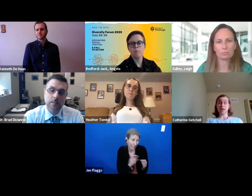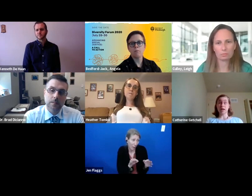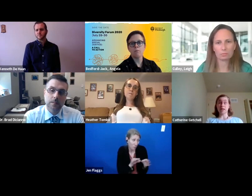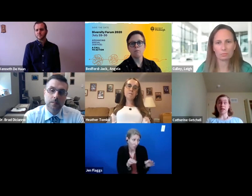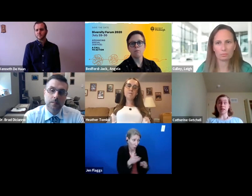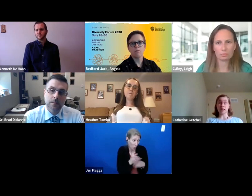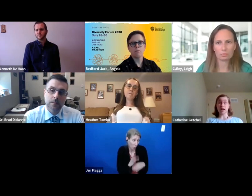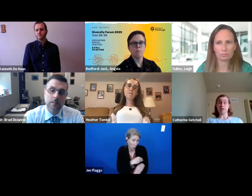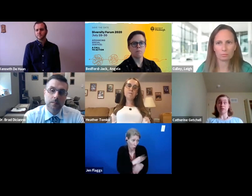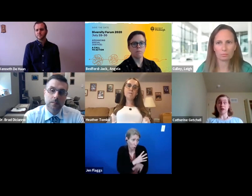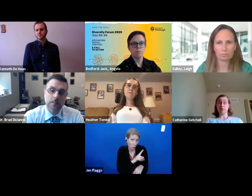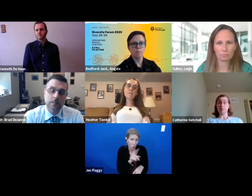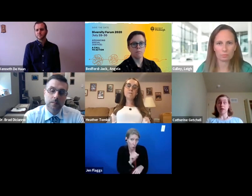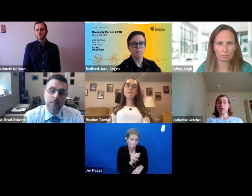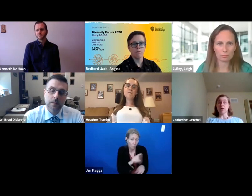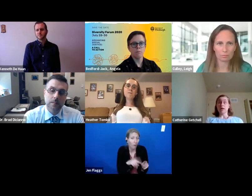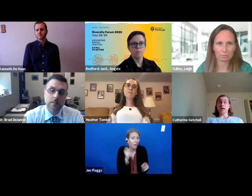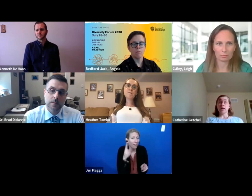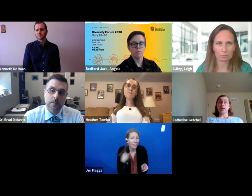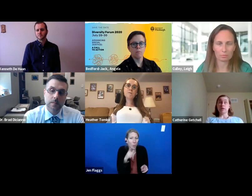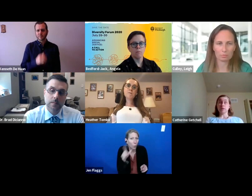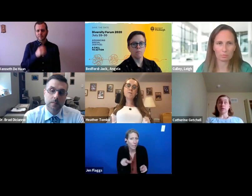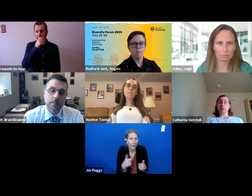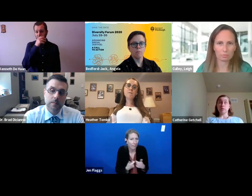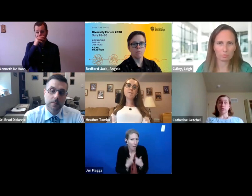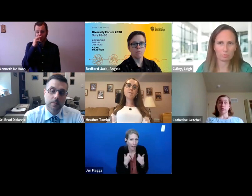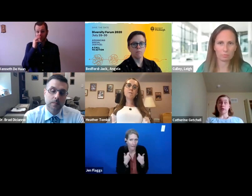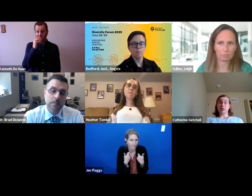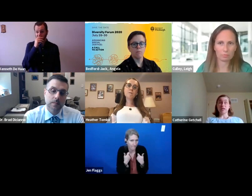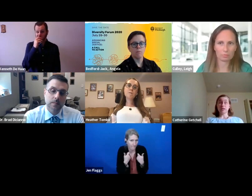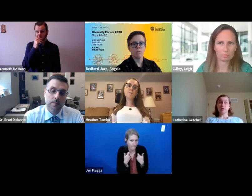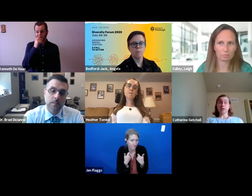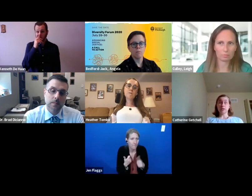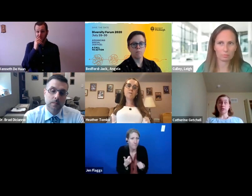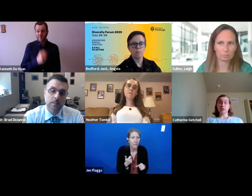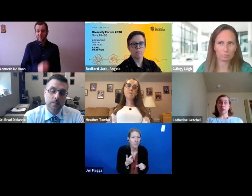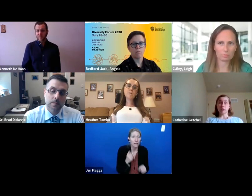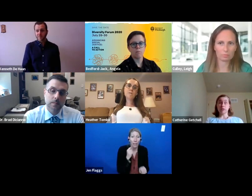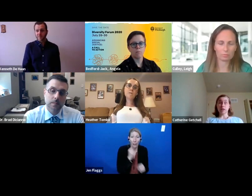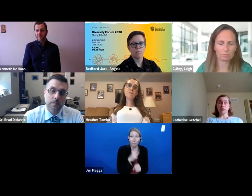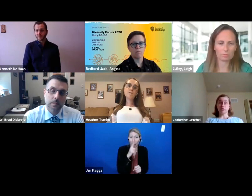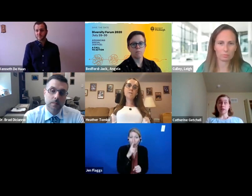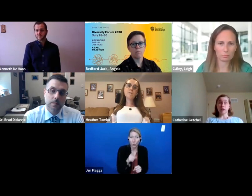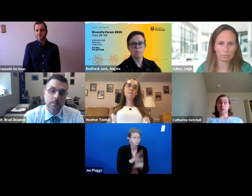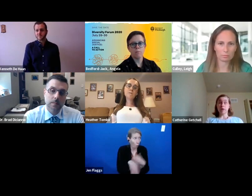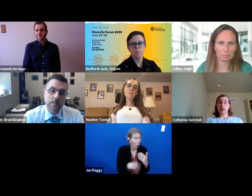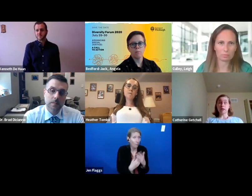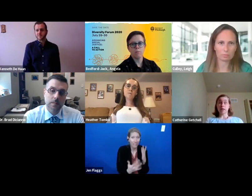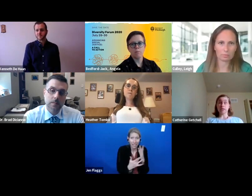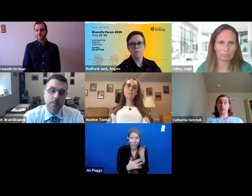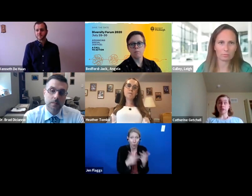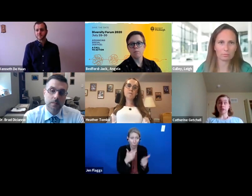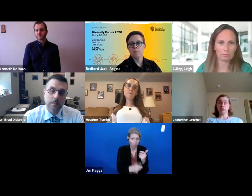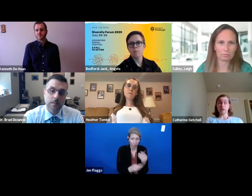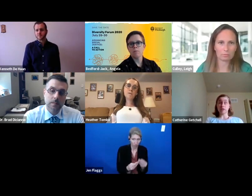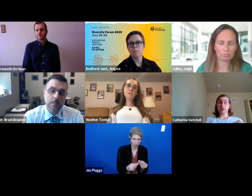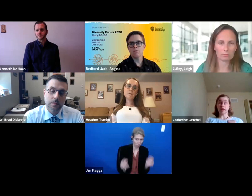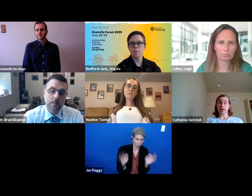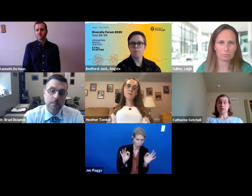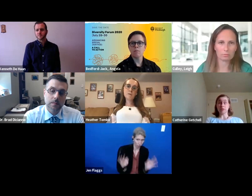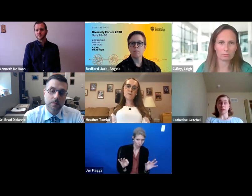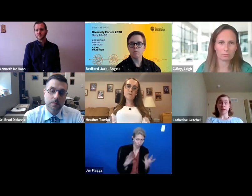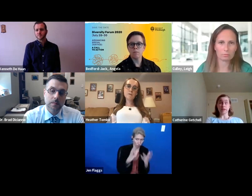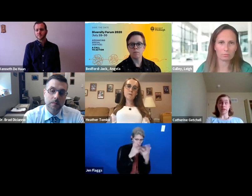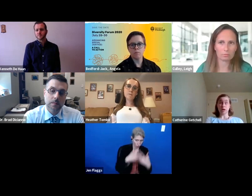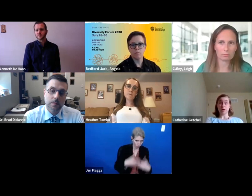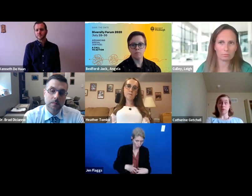Zoom but did not need it live. And also to make sure that all the technical issues were worked out so that when classes returned, that